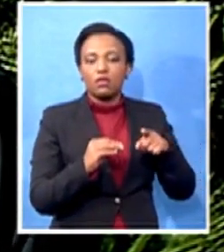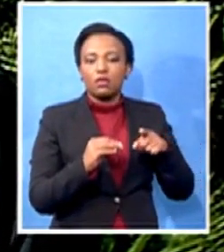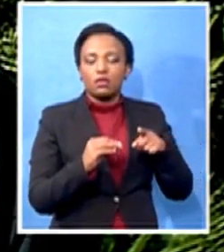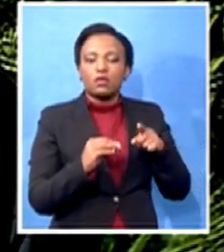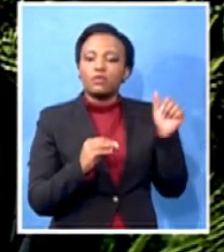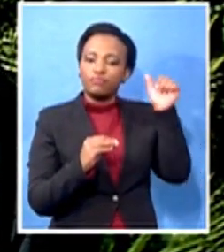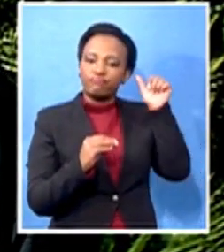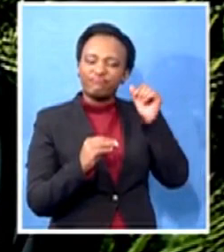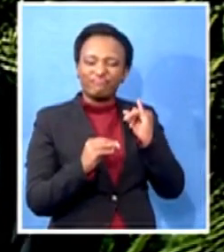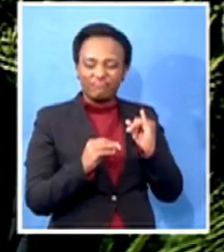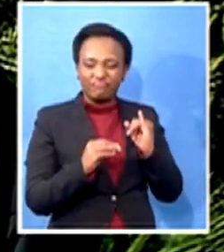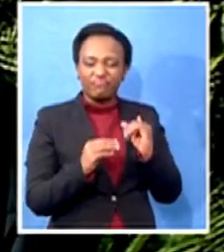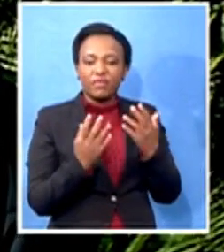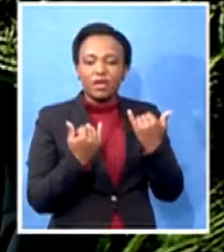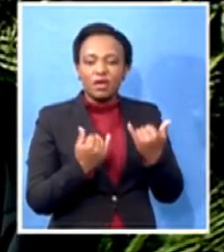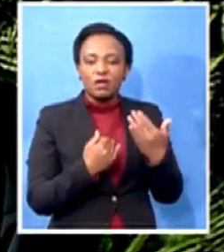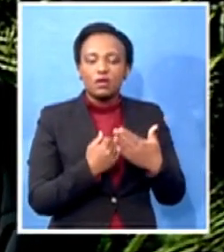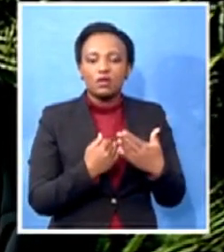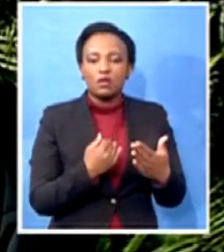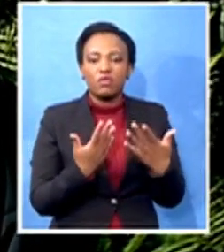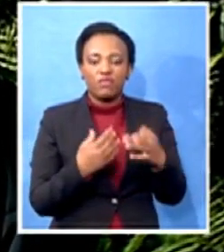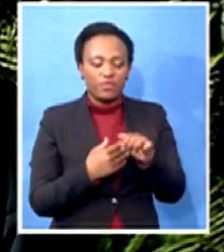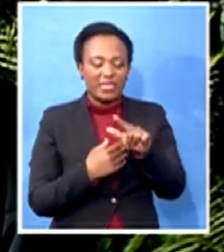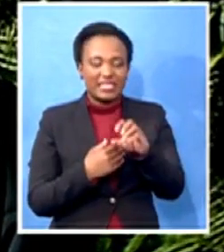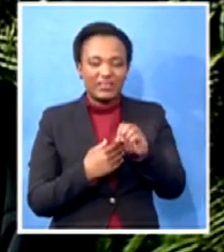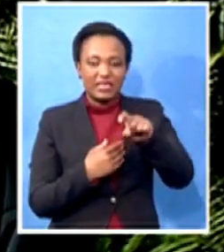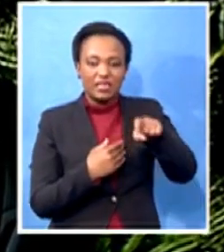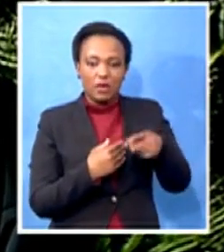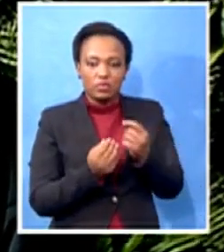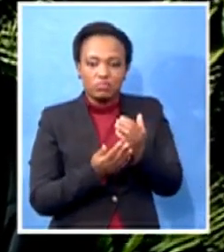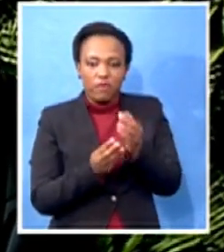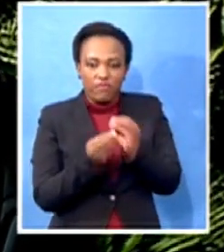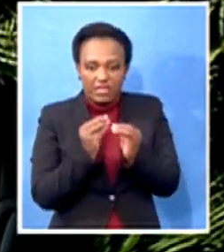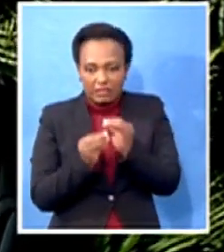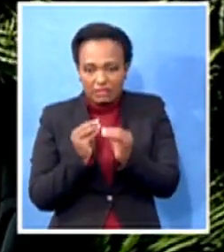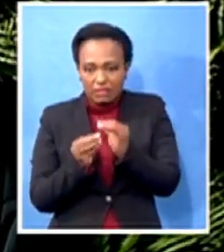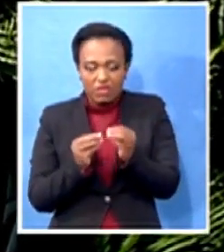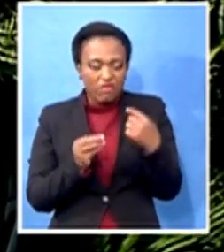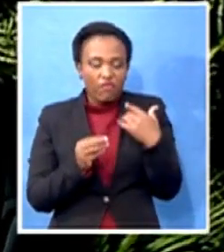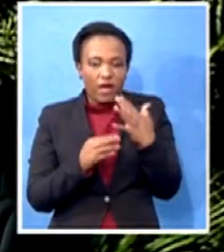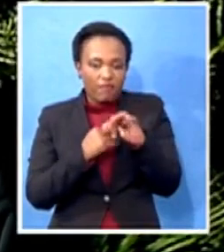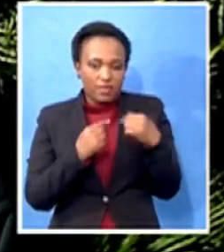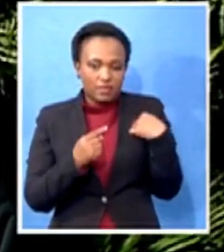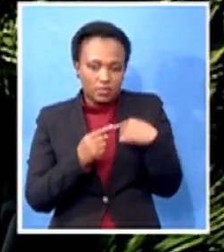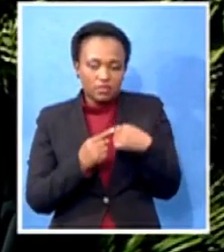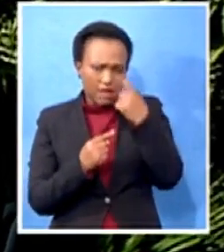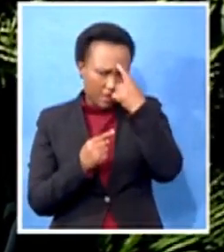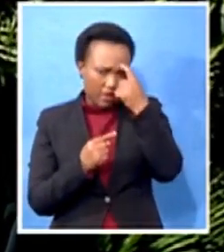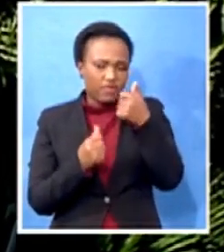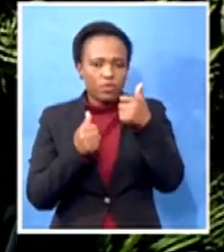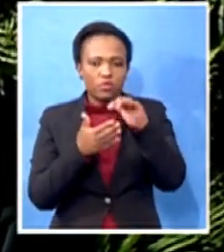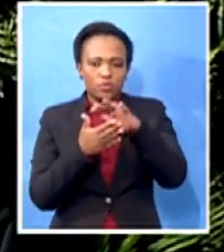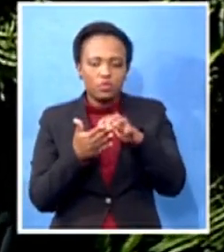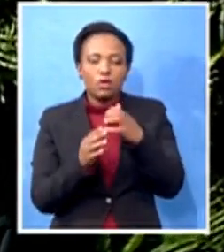repaired 17,000 water leaks in the past 5 months, which I believe is a good story. It's had an impact, a positive impact. It's